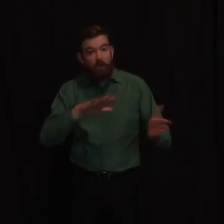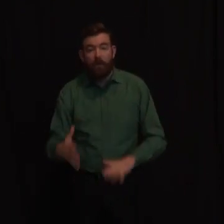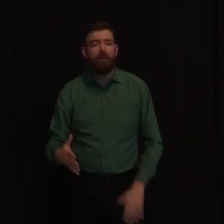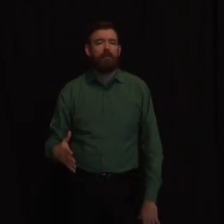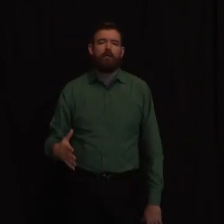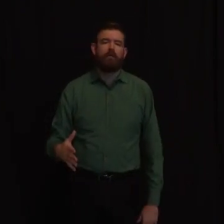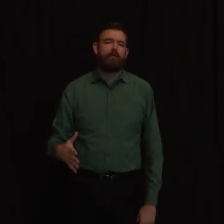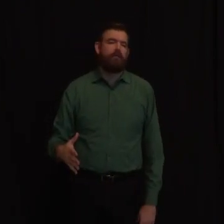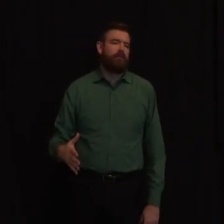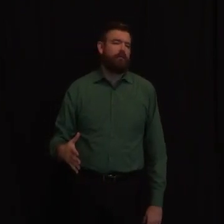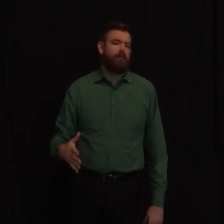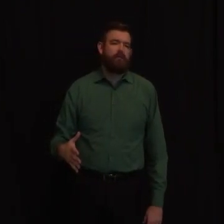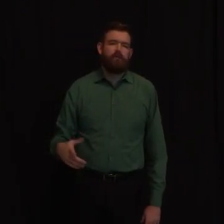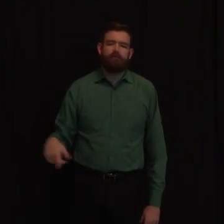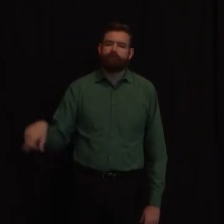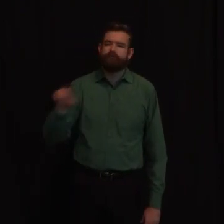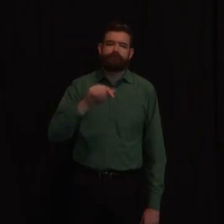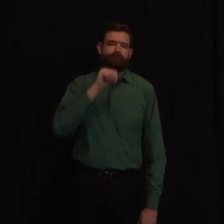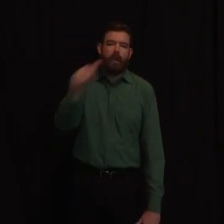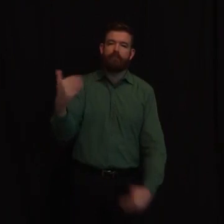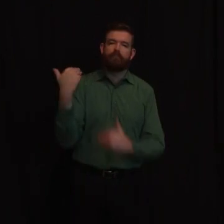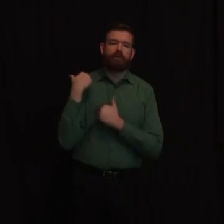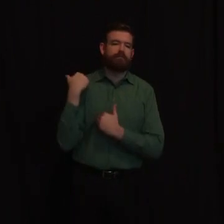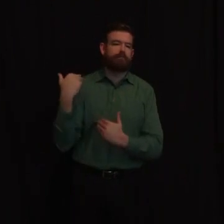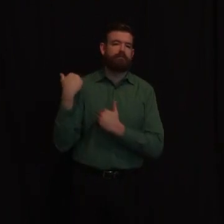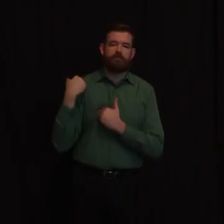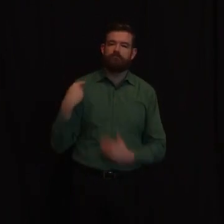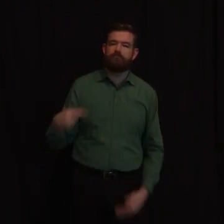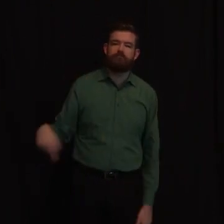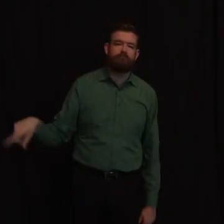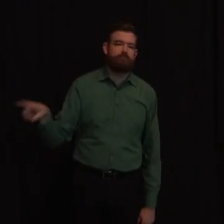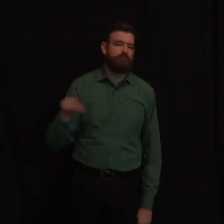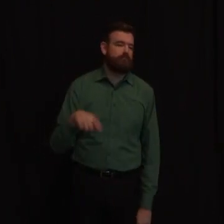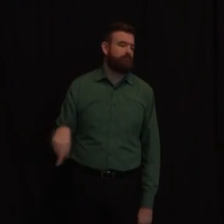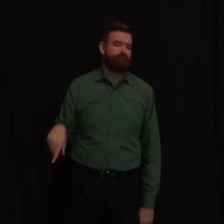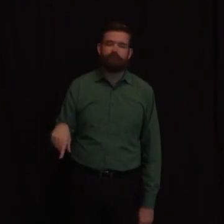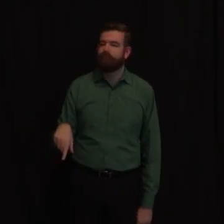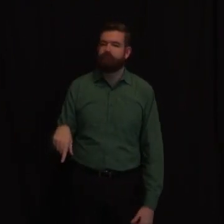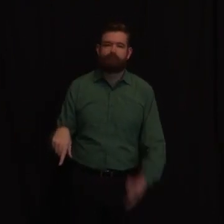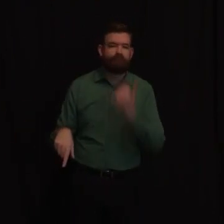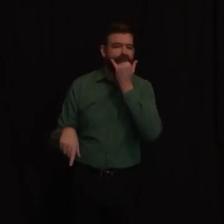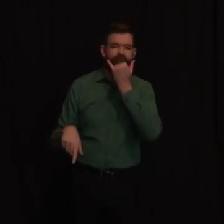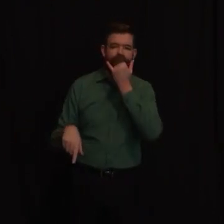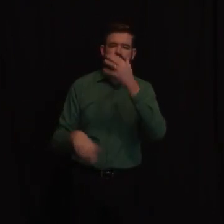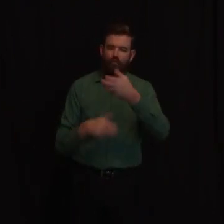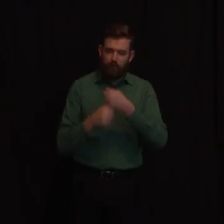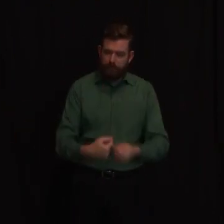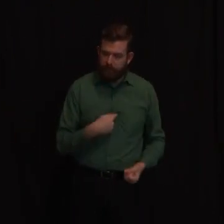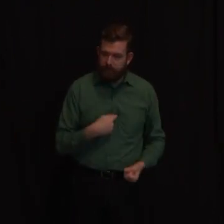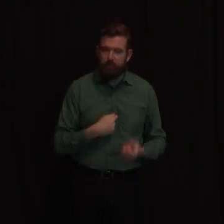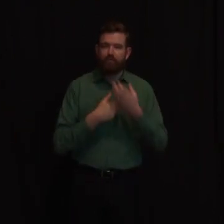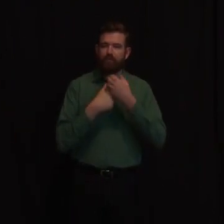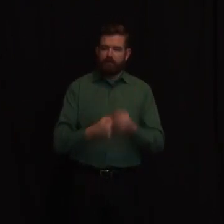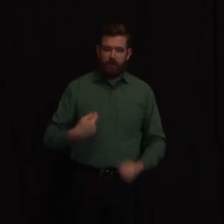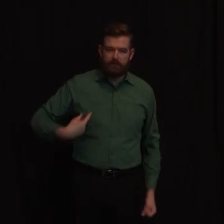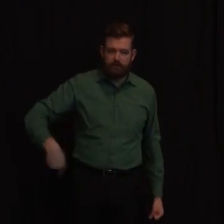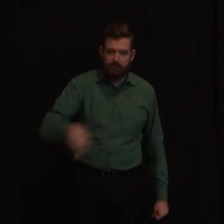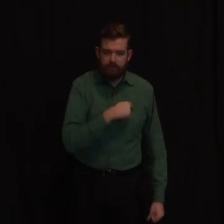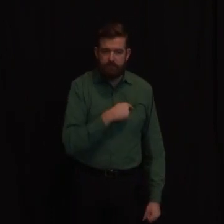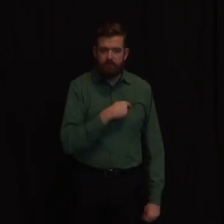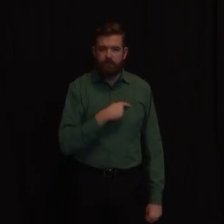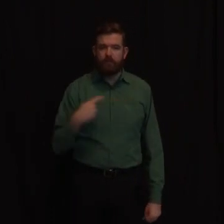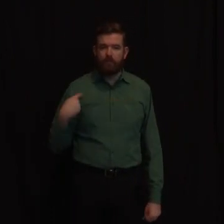utterly irresponsible. And trust me on this. Trust us on this. Okay, folks, we are doing this to